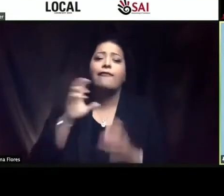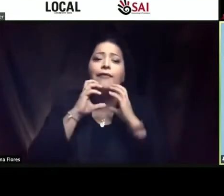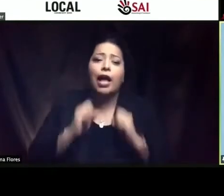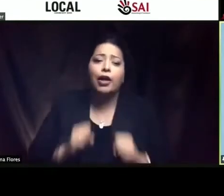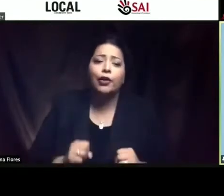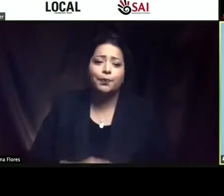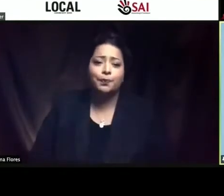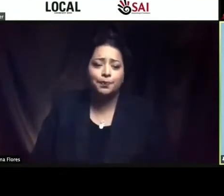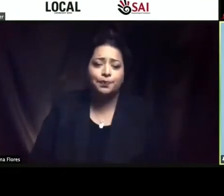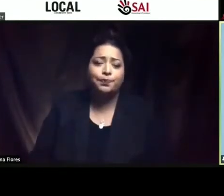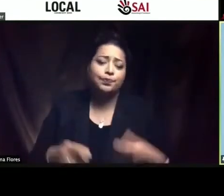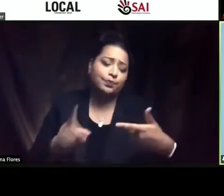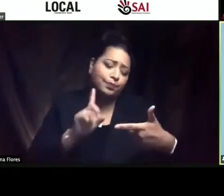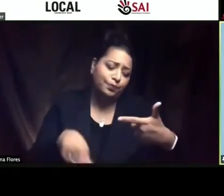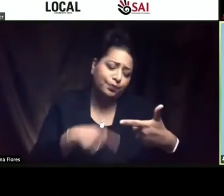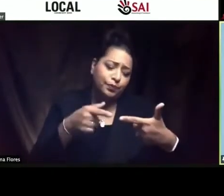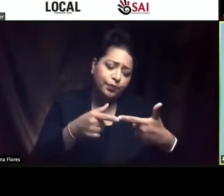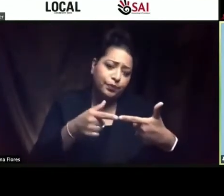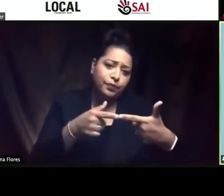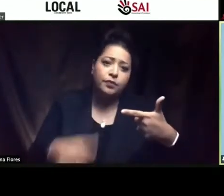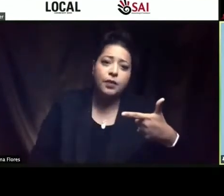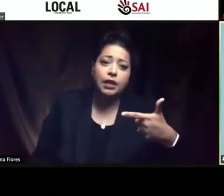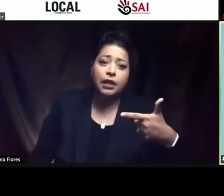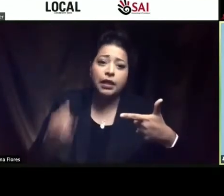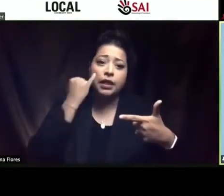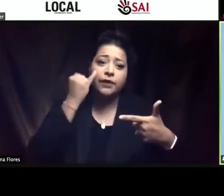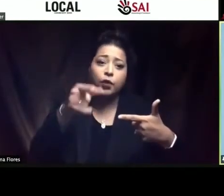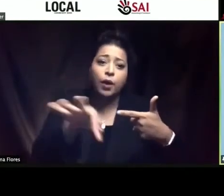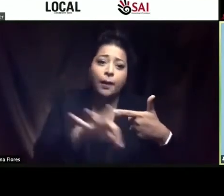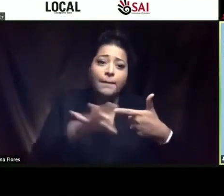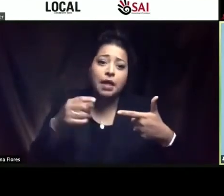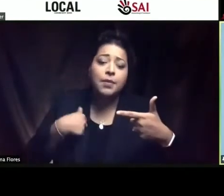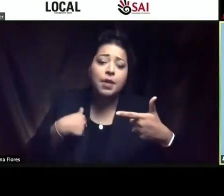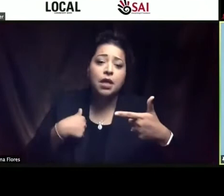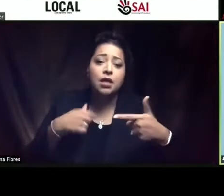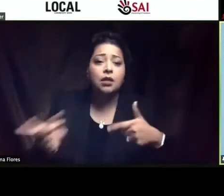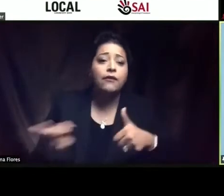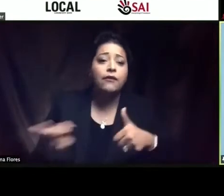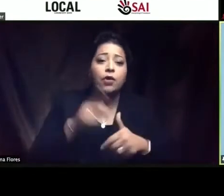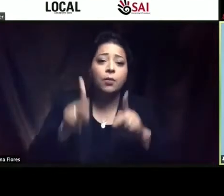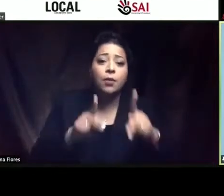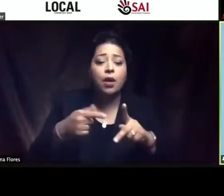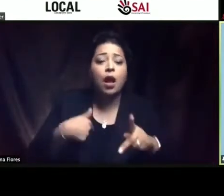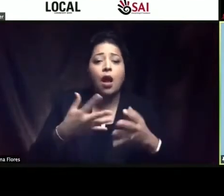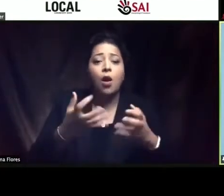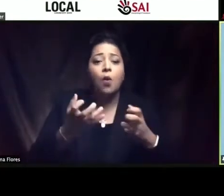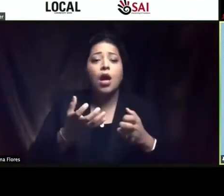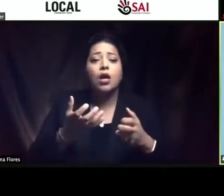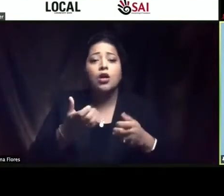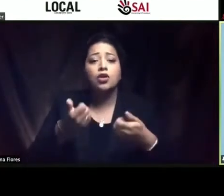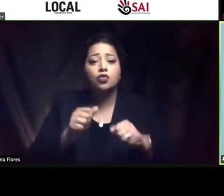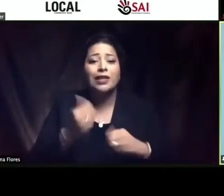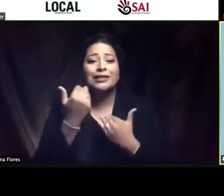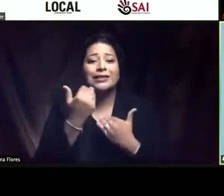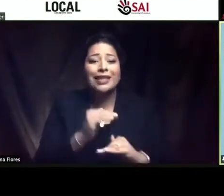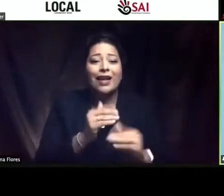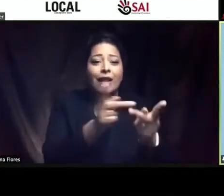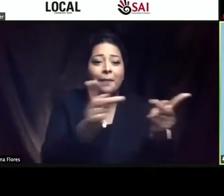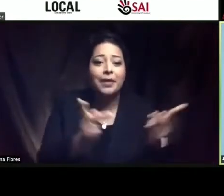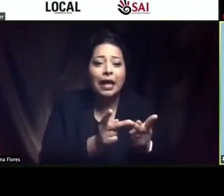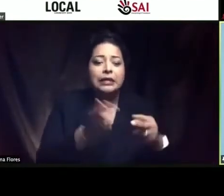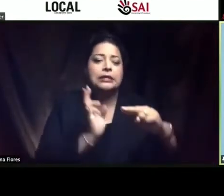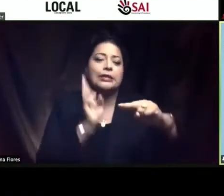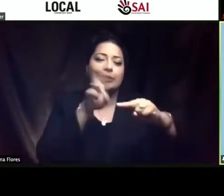one. Second, if I am elected, the first people that I'm going to look to be able to fill all of these slots